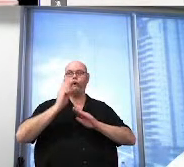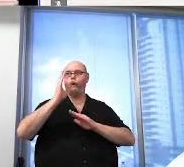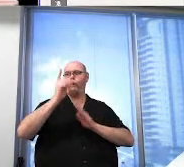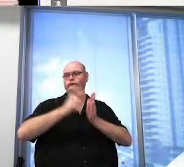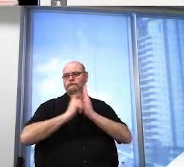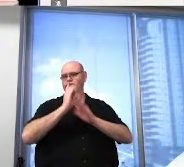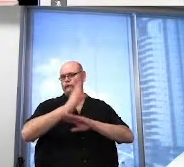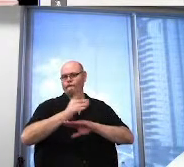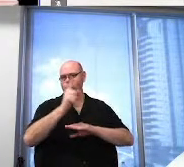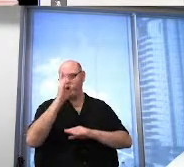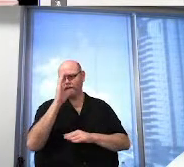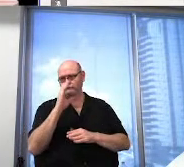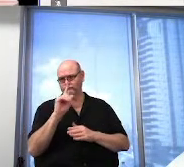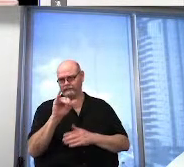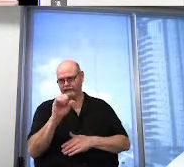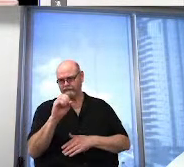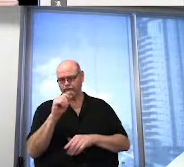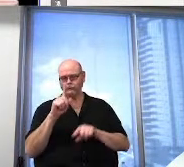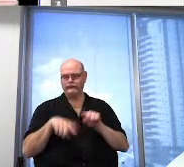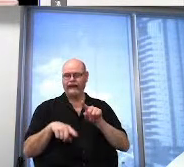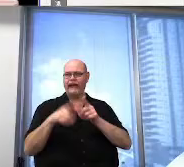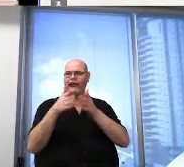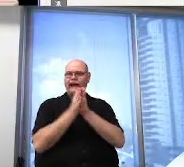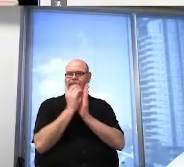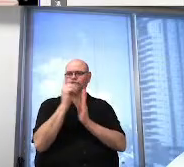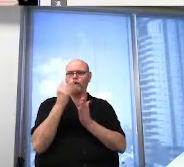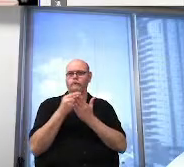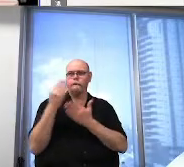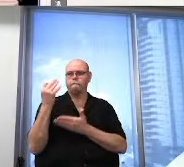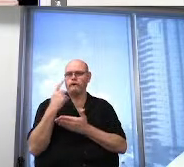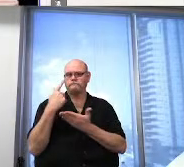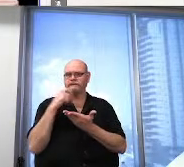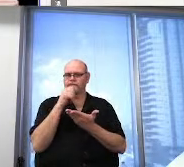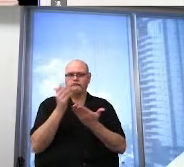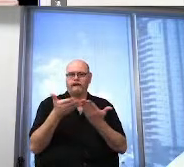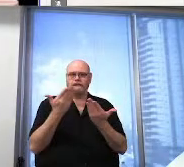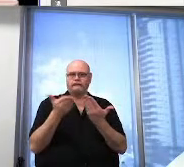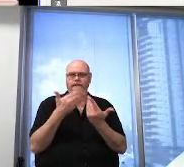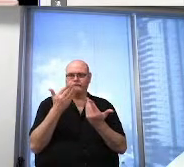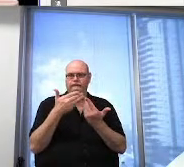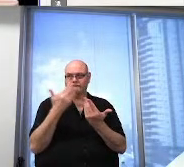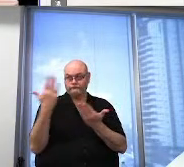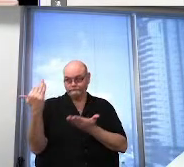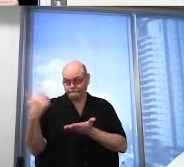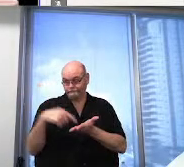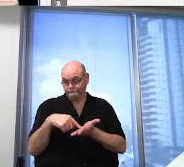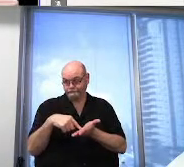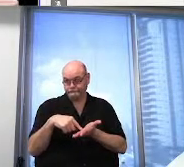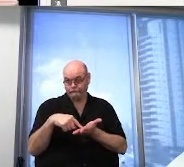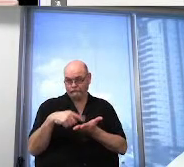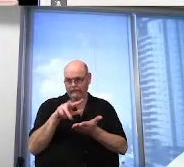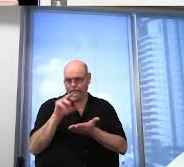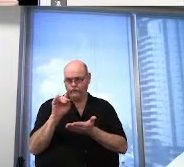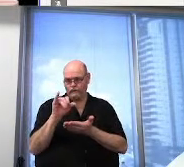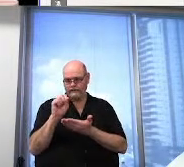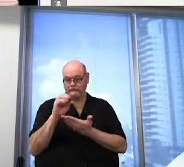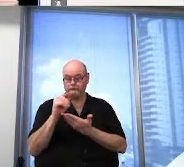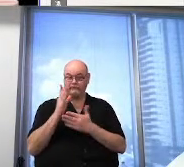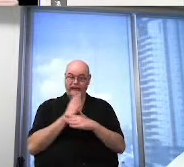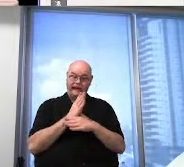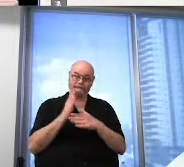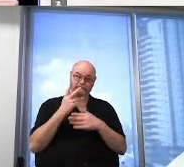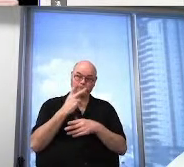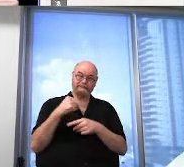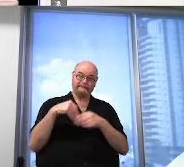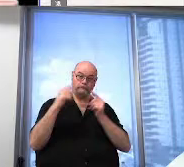100 days. It's not as, you can seek reimbursement, it's not as easy as say it's at 30 days, but the